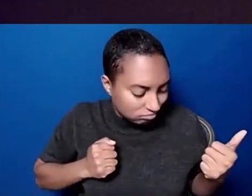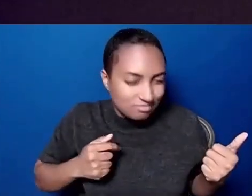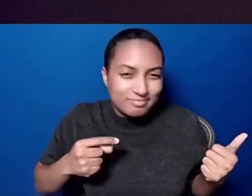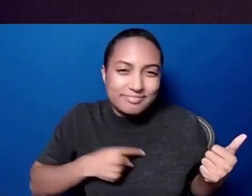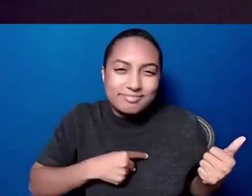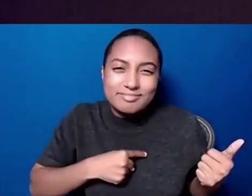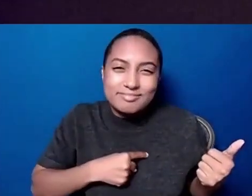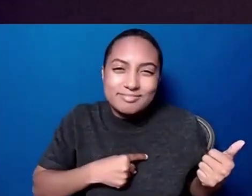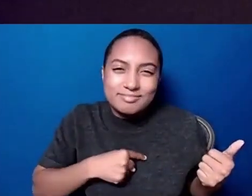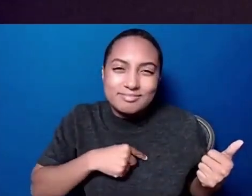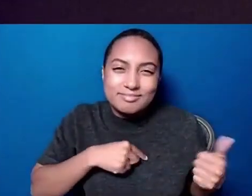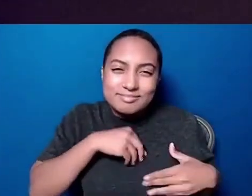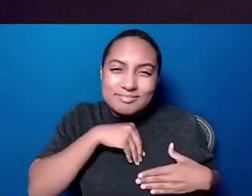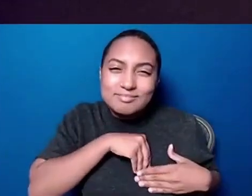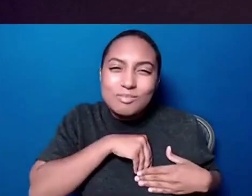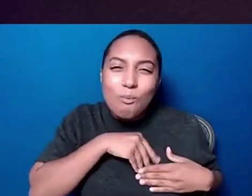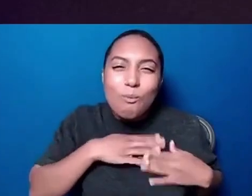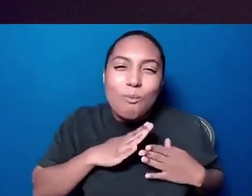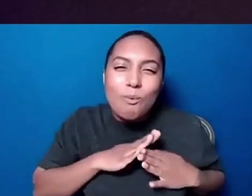quiet.